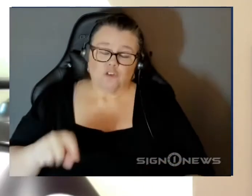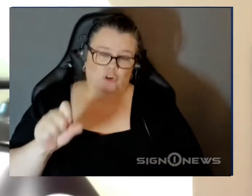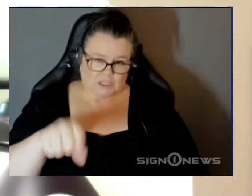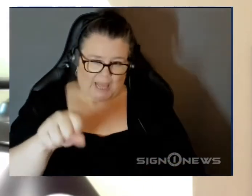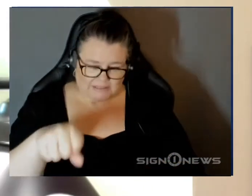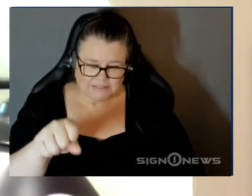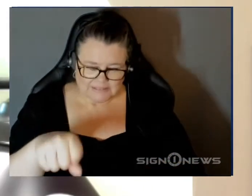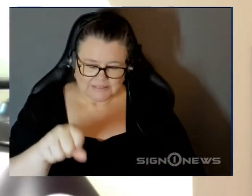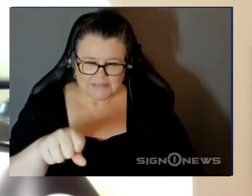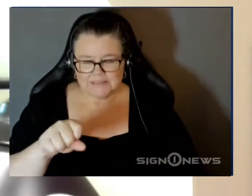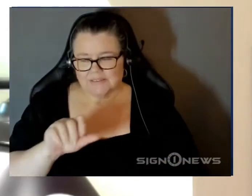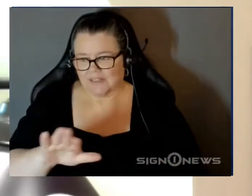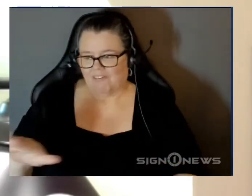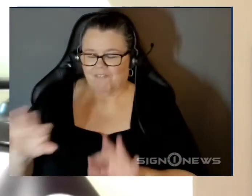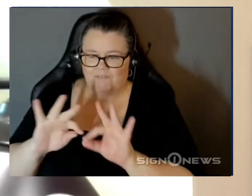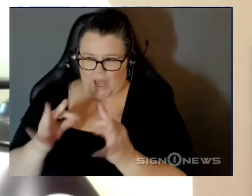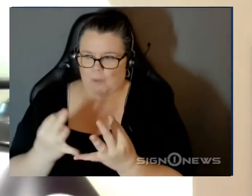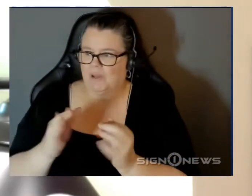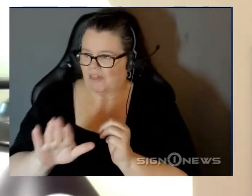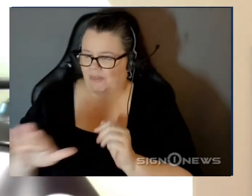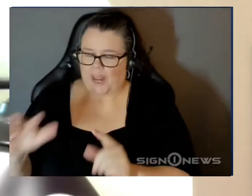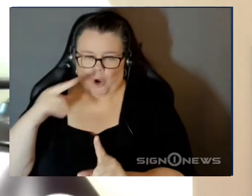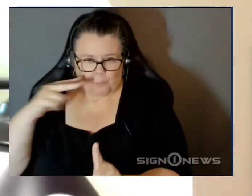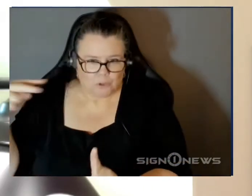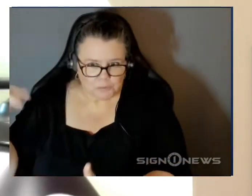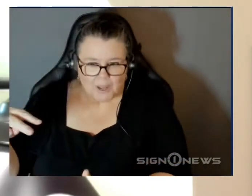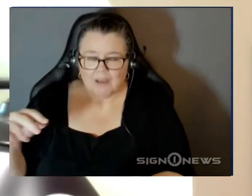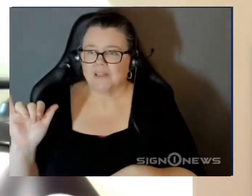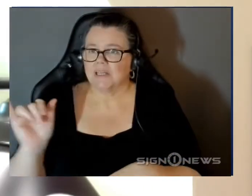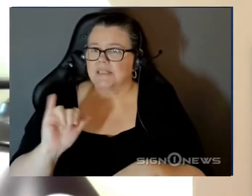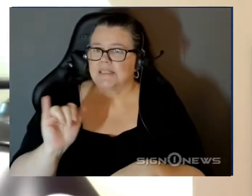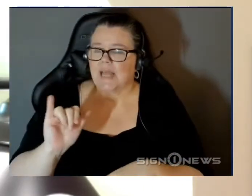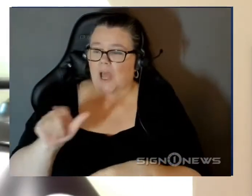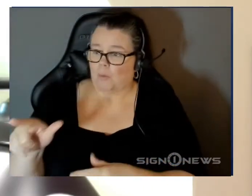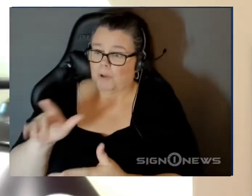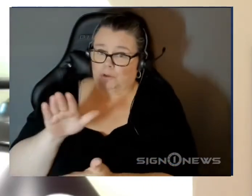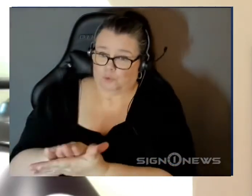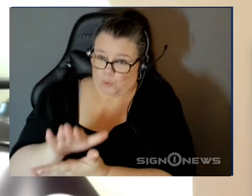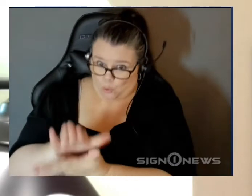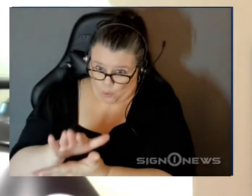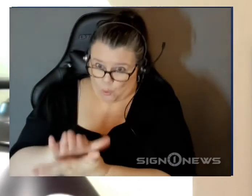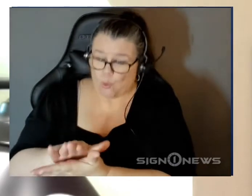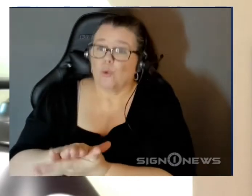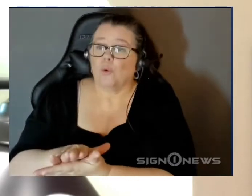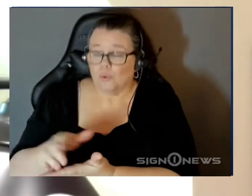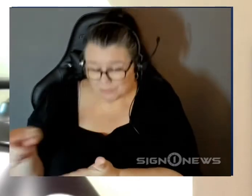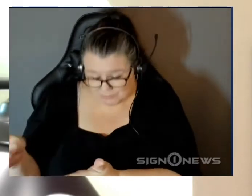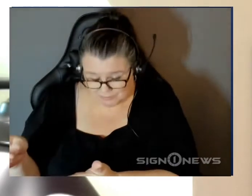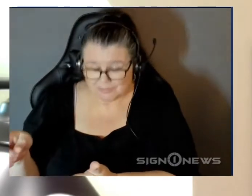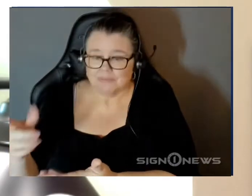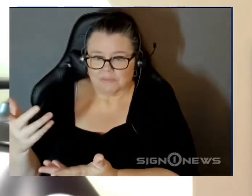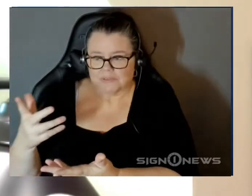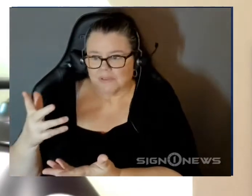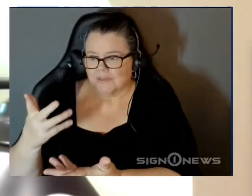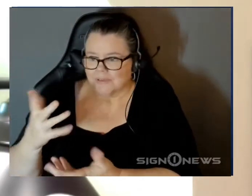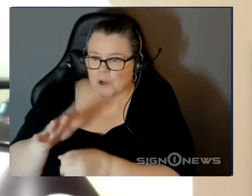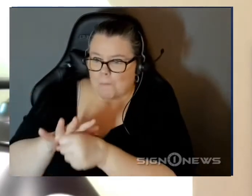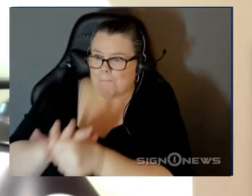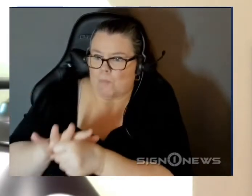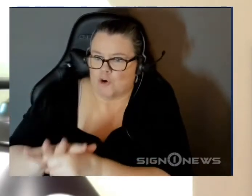And maybe even among schools, my understanding is that schools do a lot of this pressuring, and maybe even medical